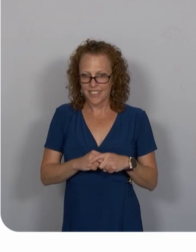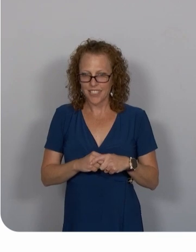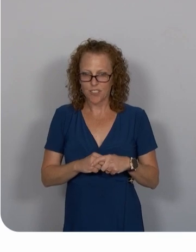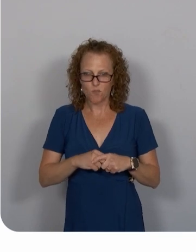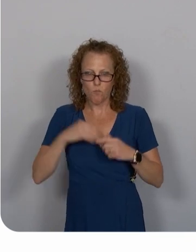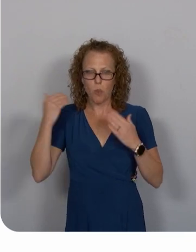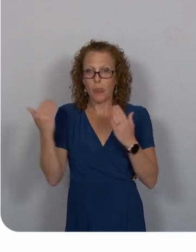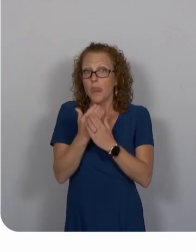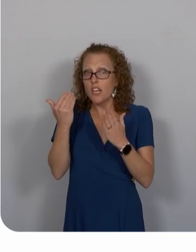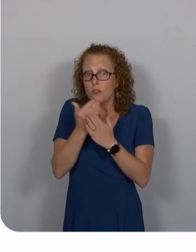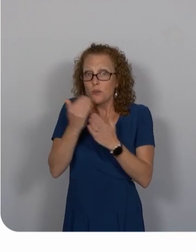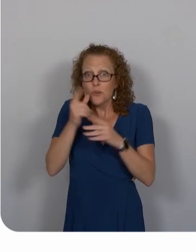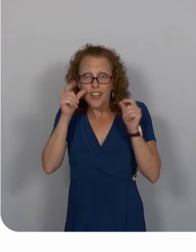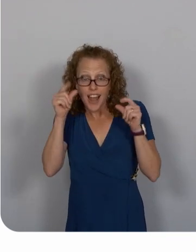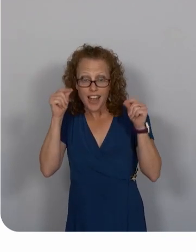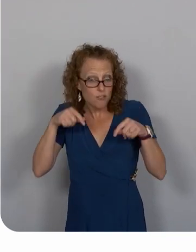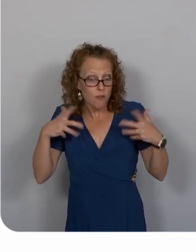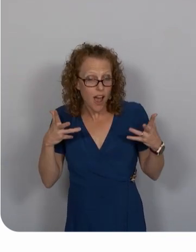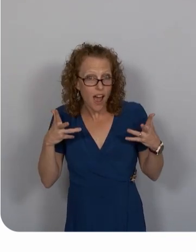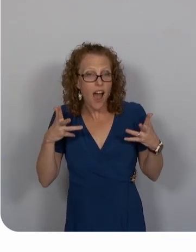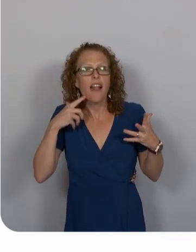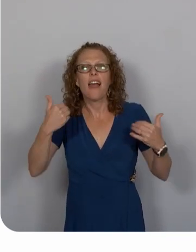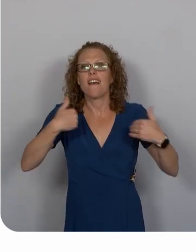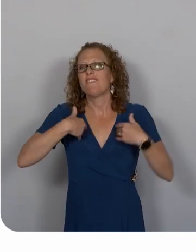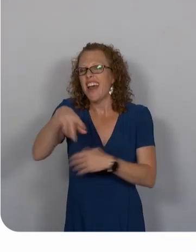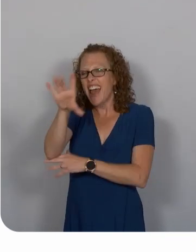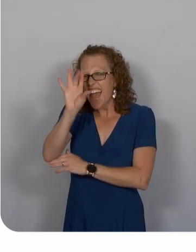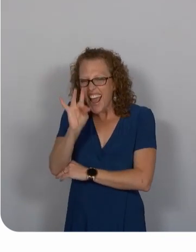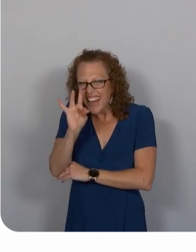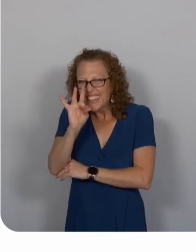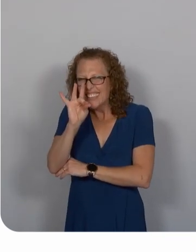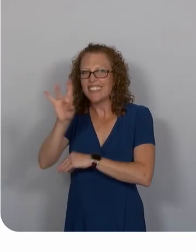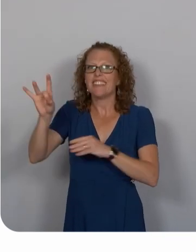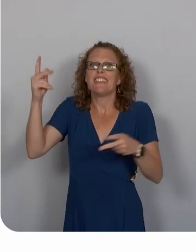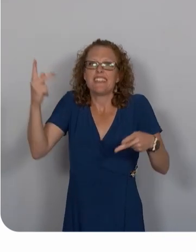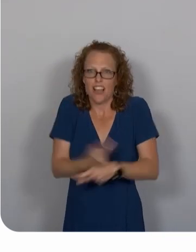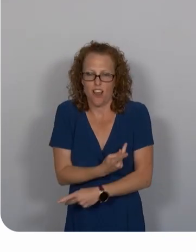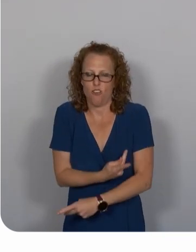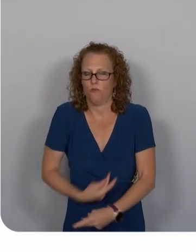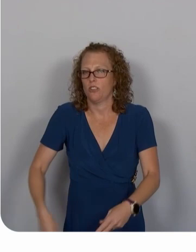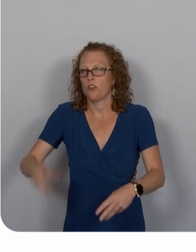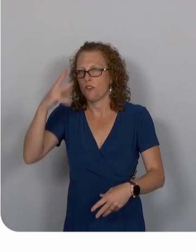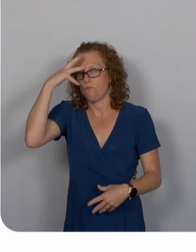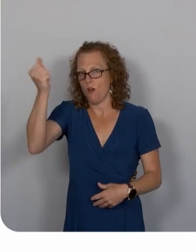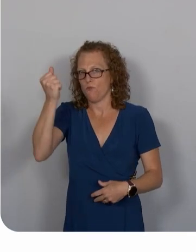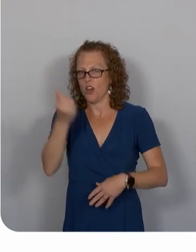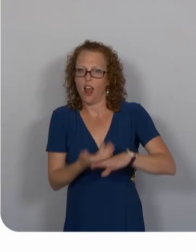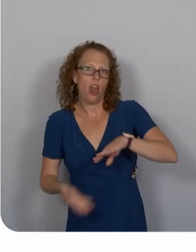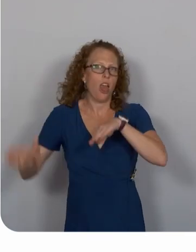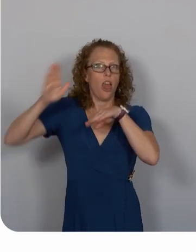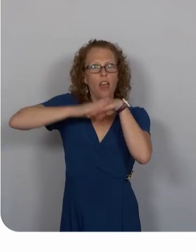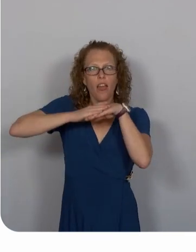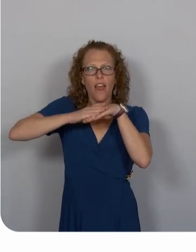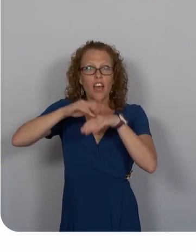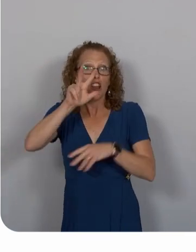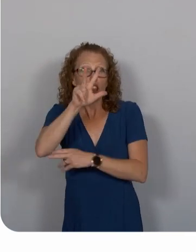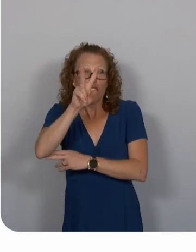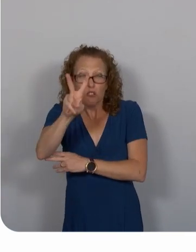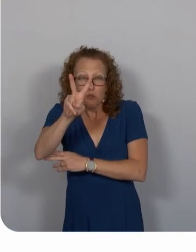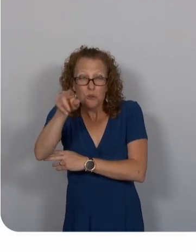These new glasses also comes with 8x the memory. With 32 gigs, you can now store